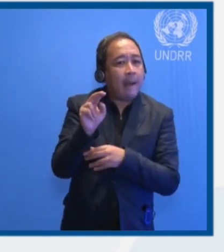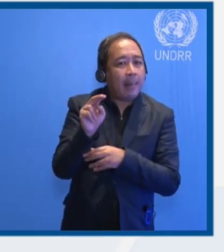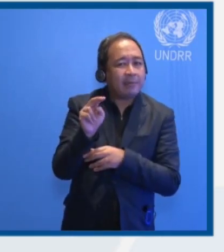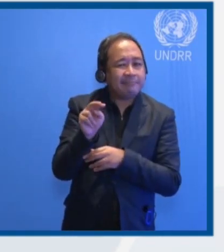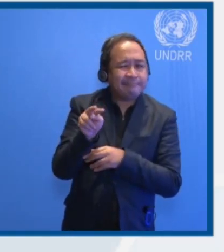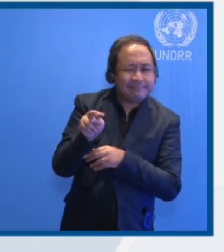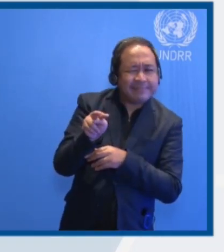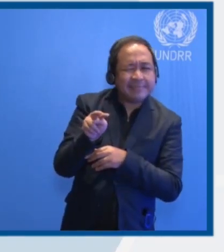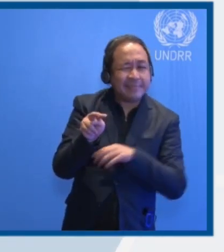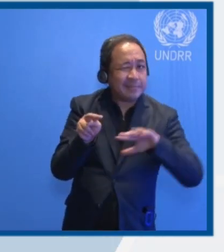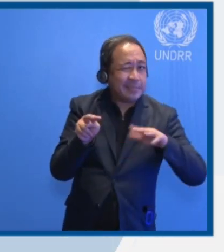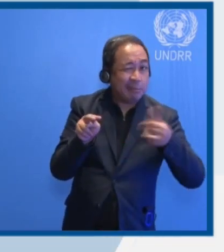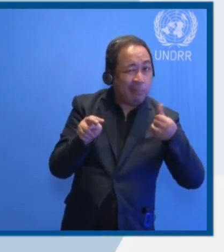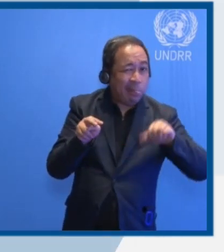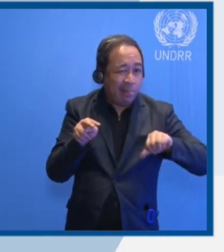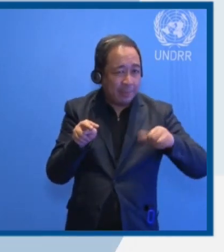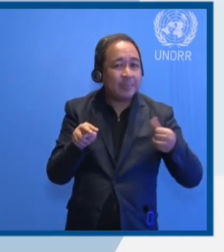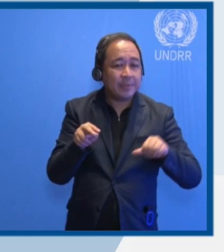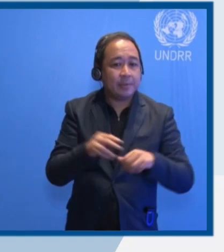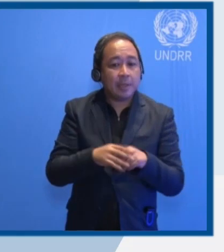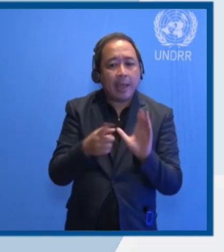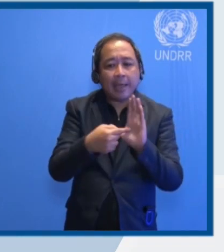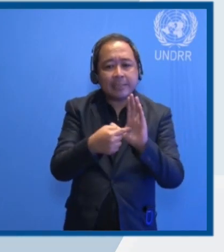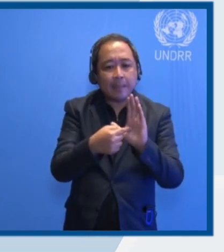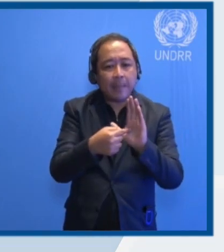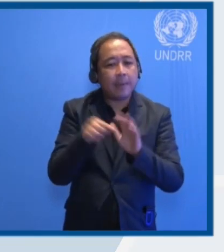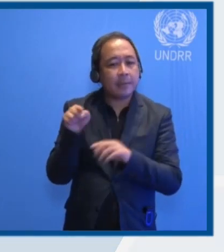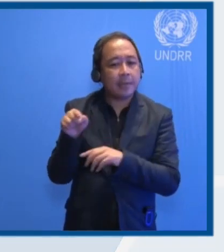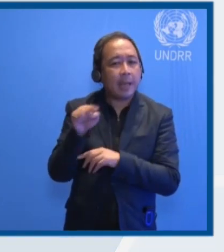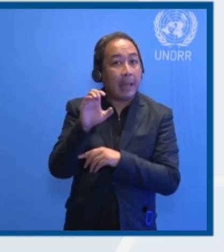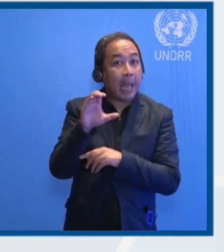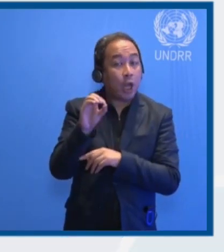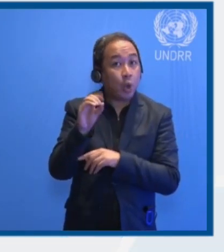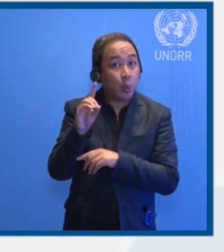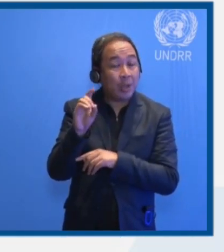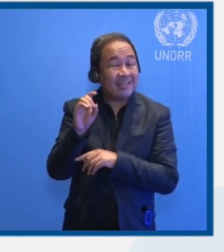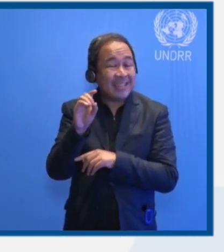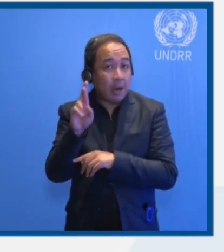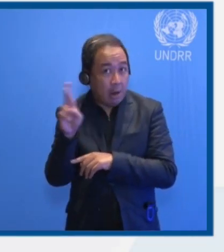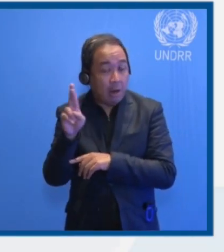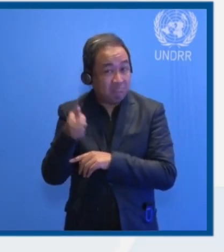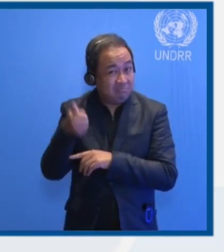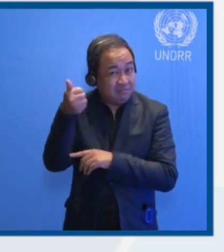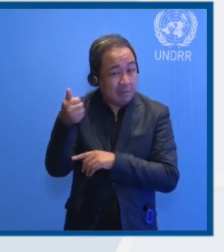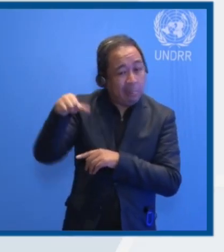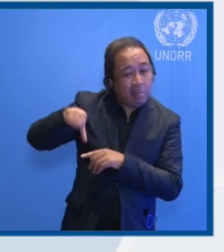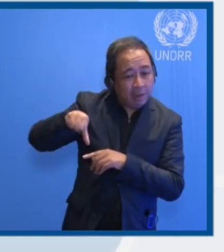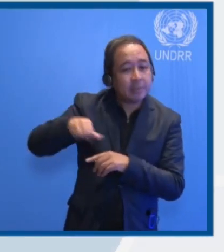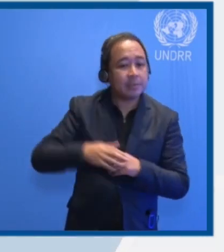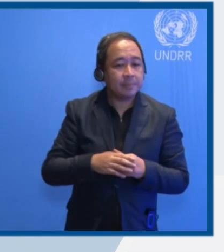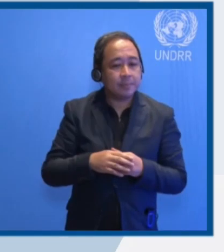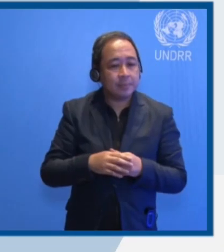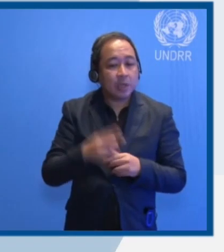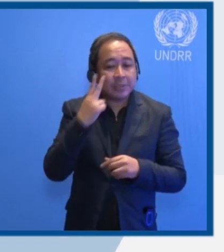solution. So for instance, we heard that a French city that had actually received European funding specifically to